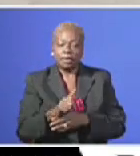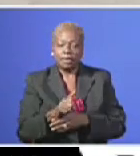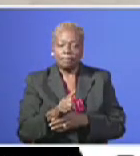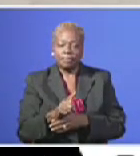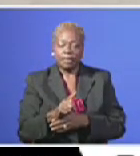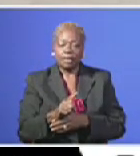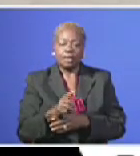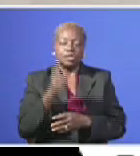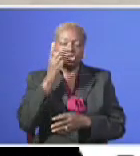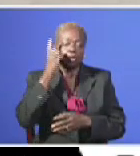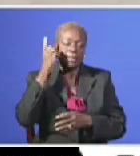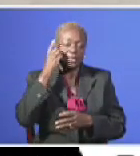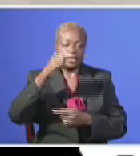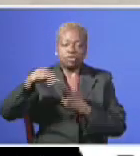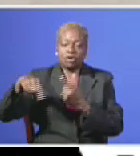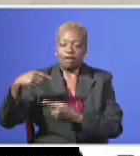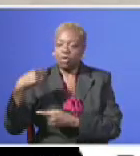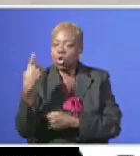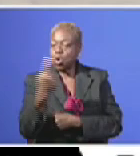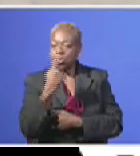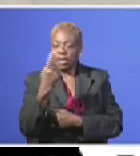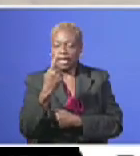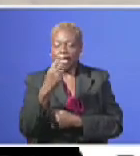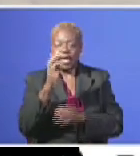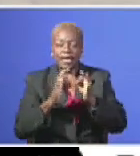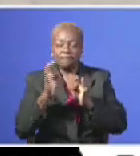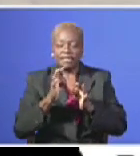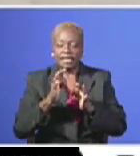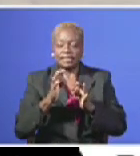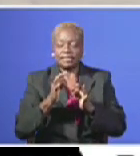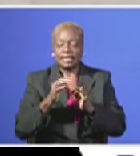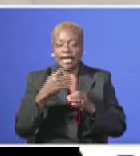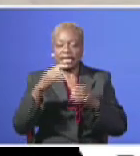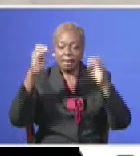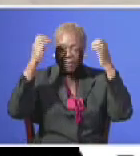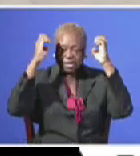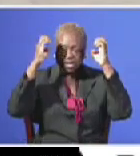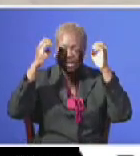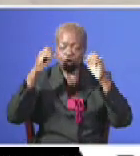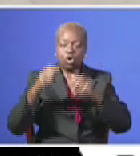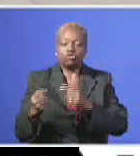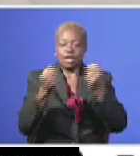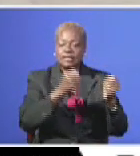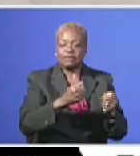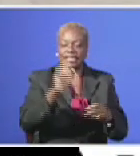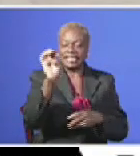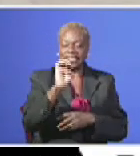the case of a medical emergency or the transport of essential goods. Desmond, back to you in studio.